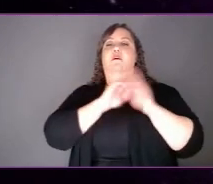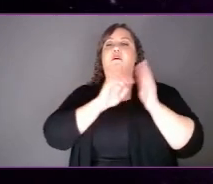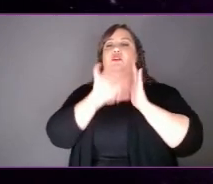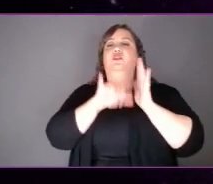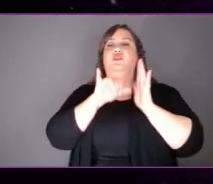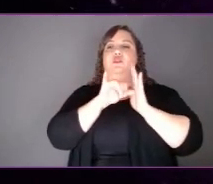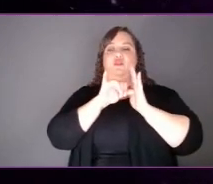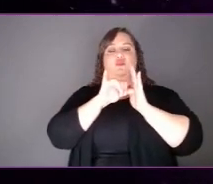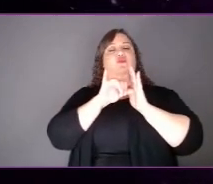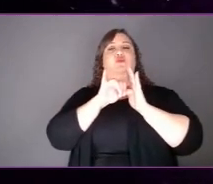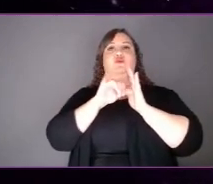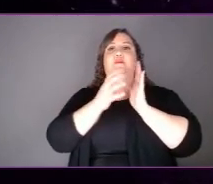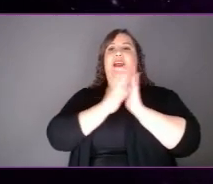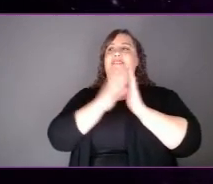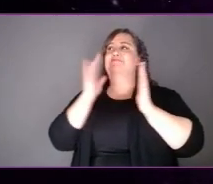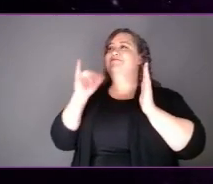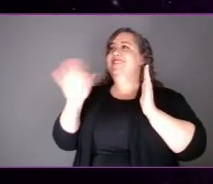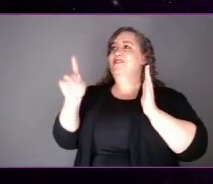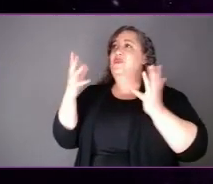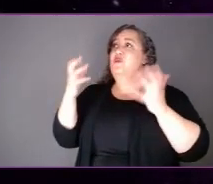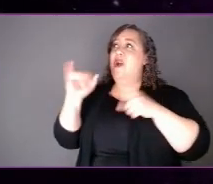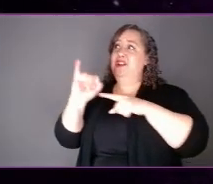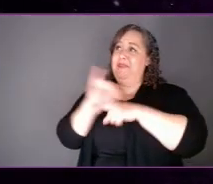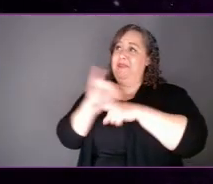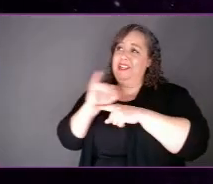away from a NASA Space Center? Do you have to move closer?